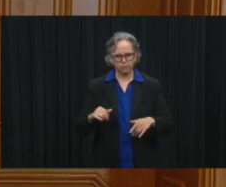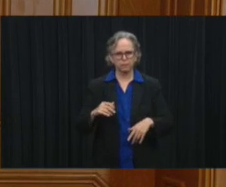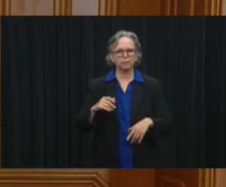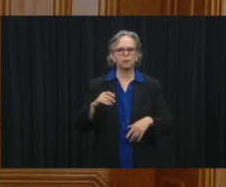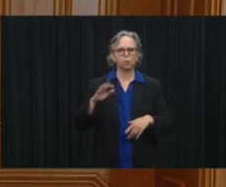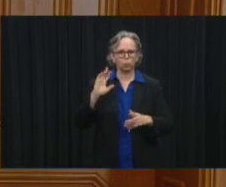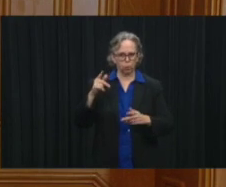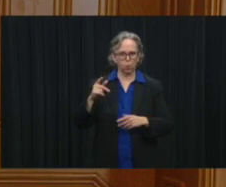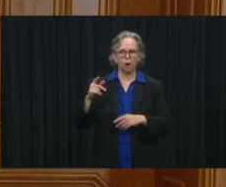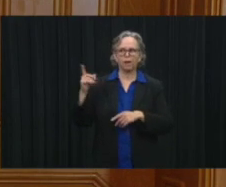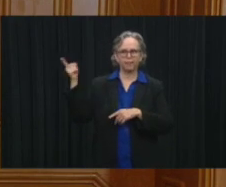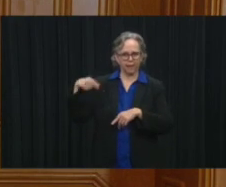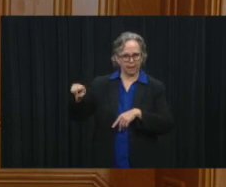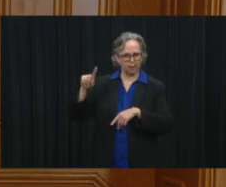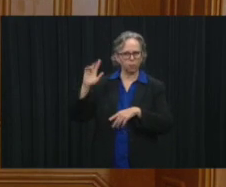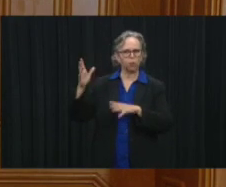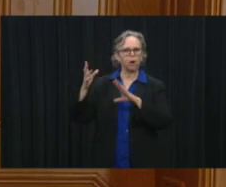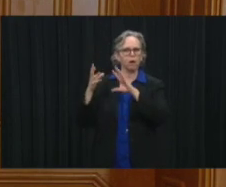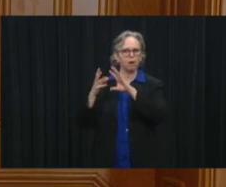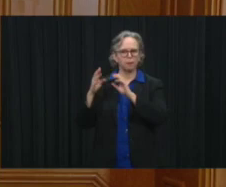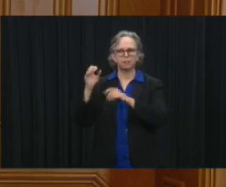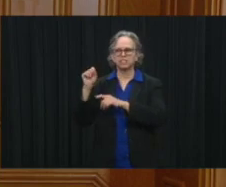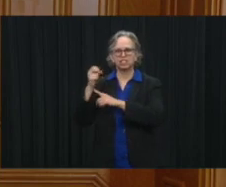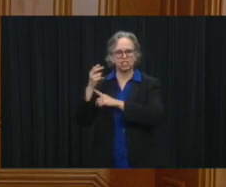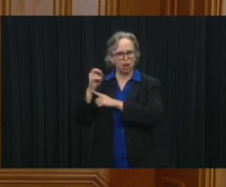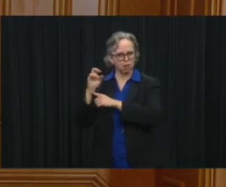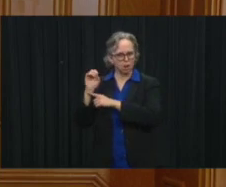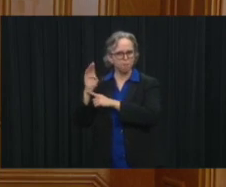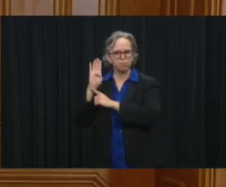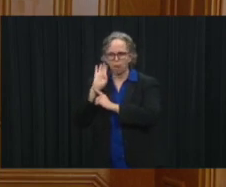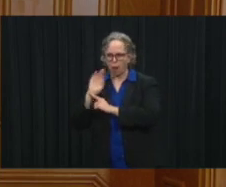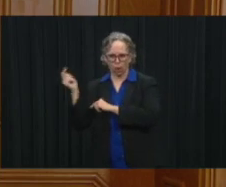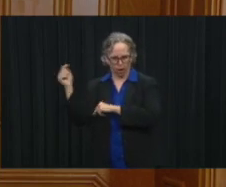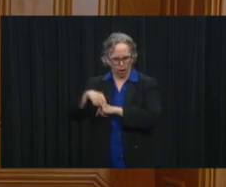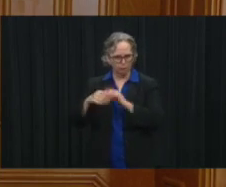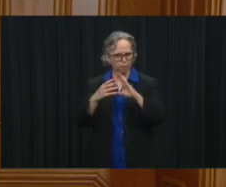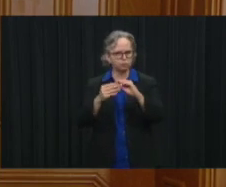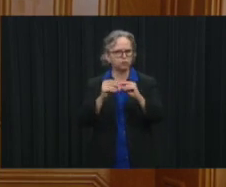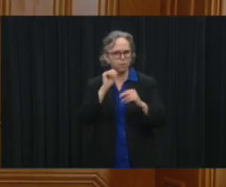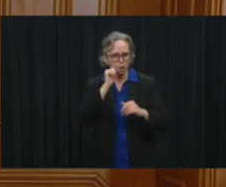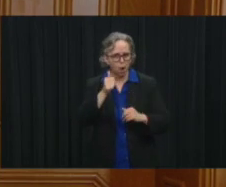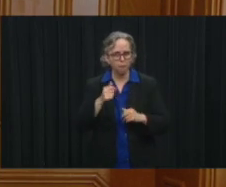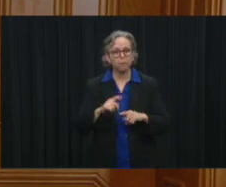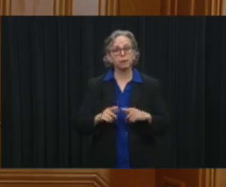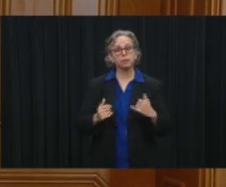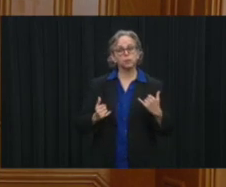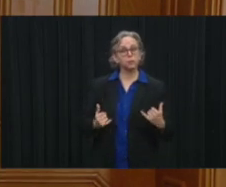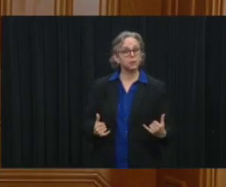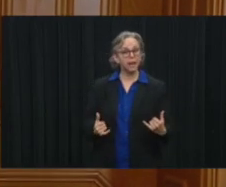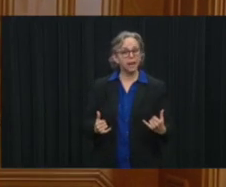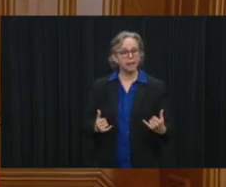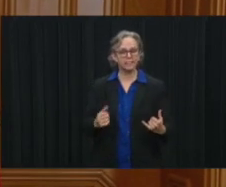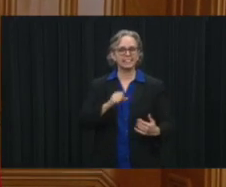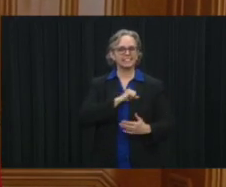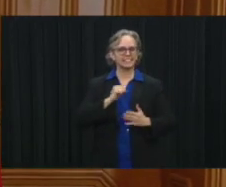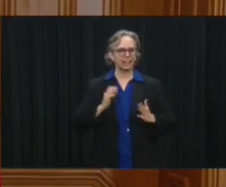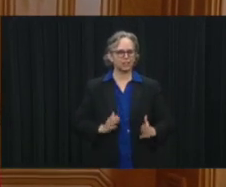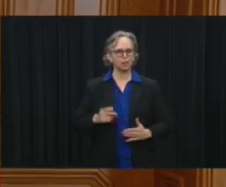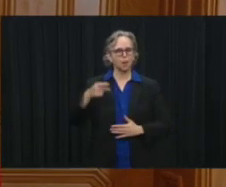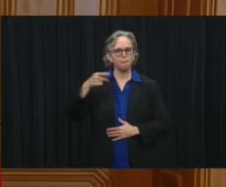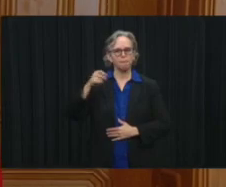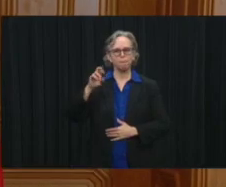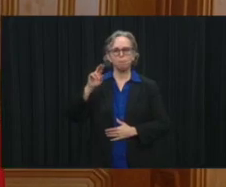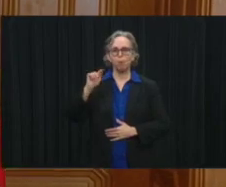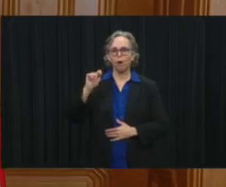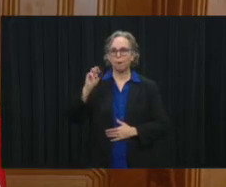Brown. But now we're going to hear from Senator Rob Portman. Rob, thank you very, very much for the good work that you